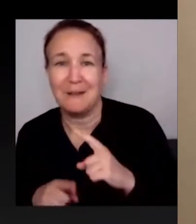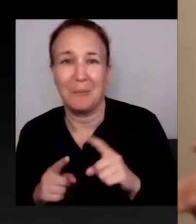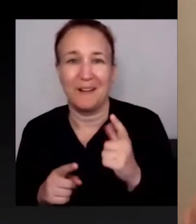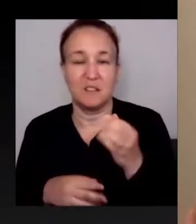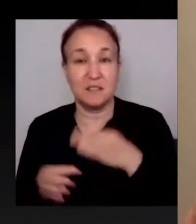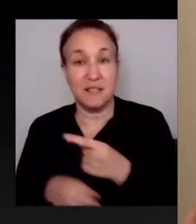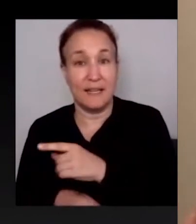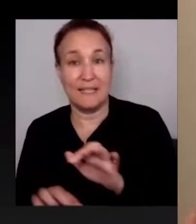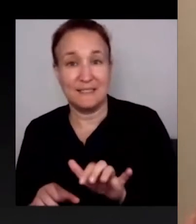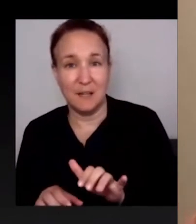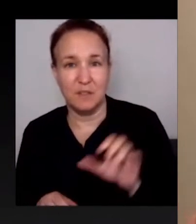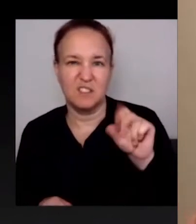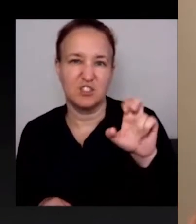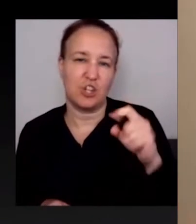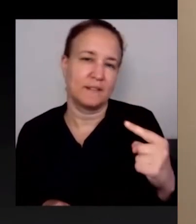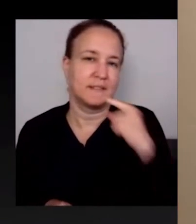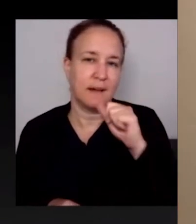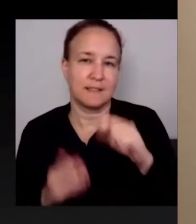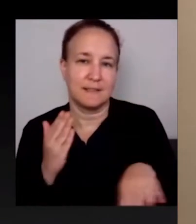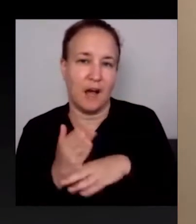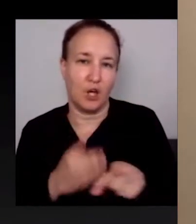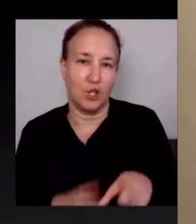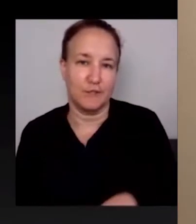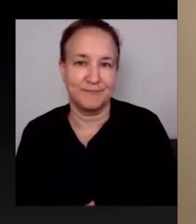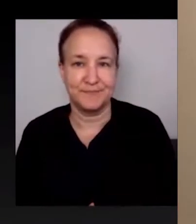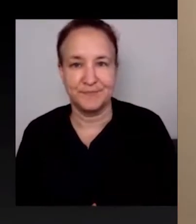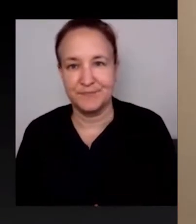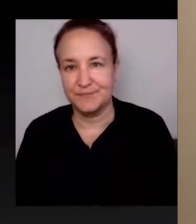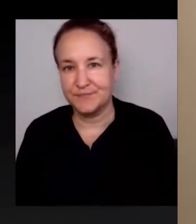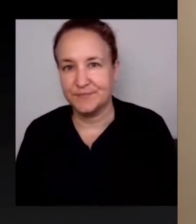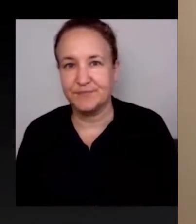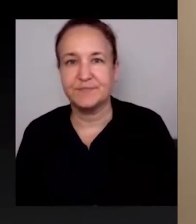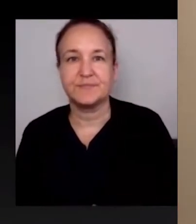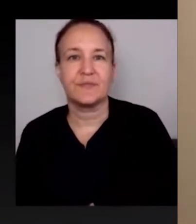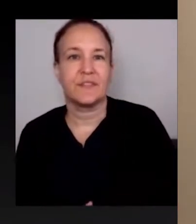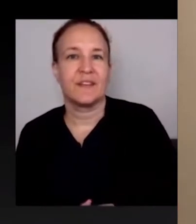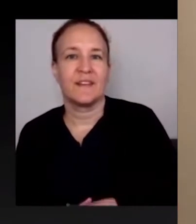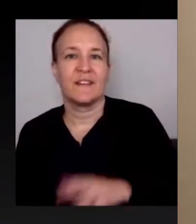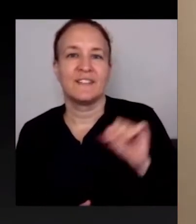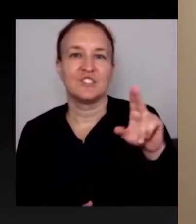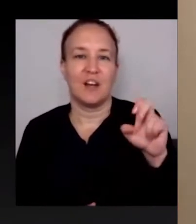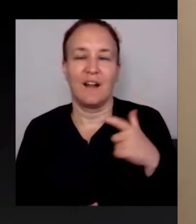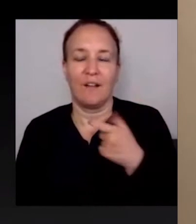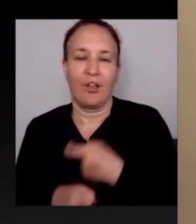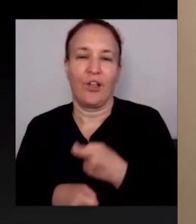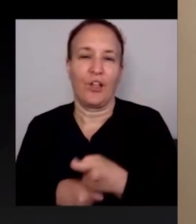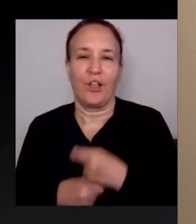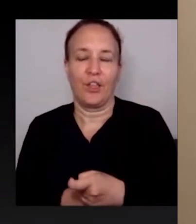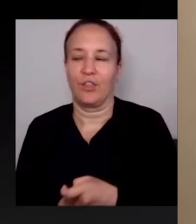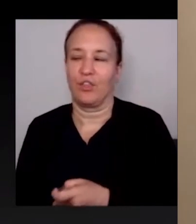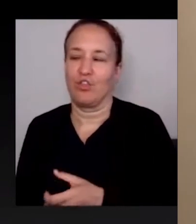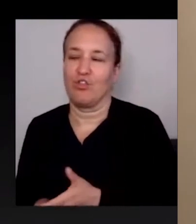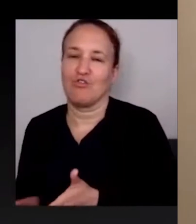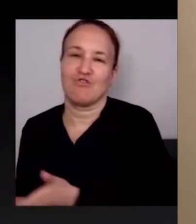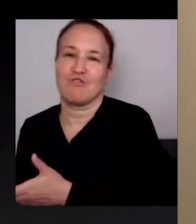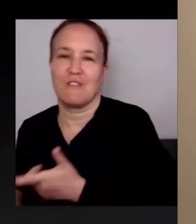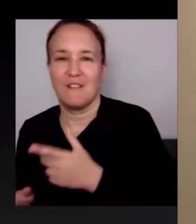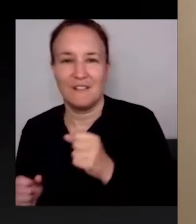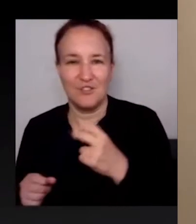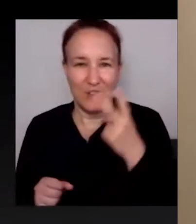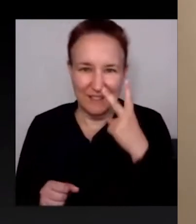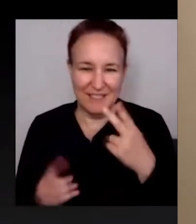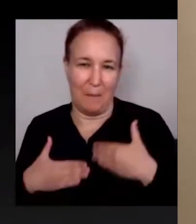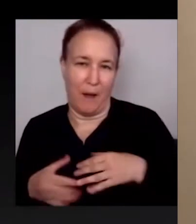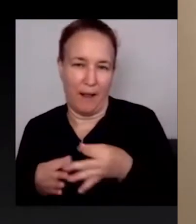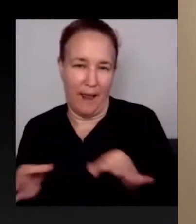types, "Sean sucks at soccer." And Sean kind of jokingly pushed him, and you can see that body language. You can